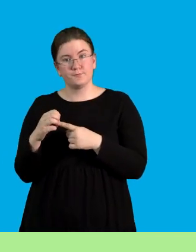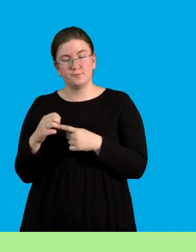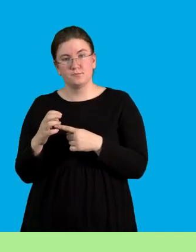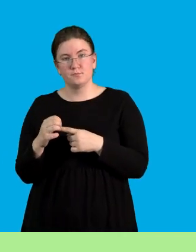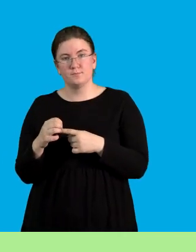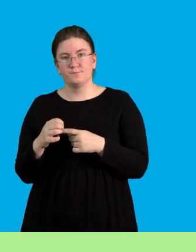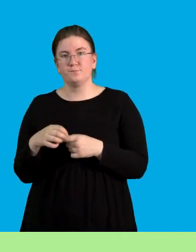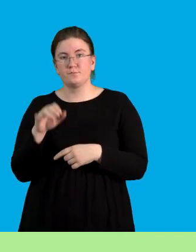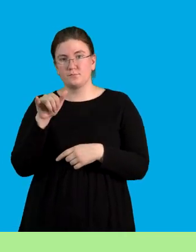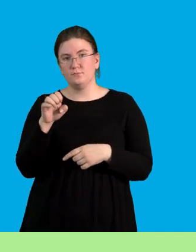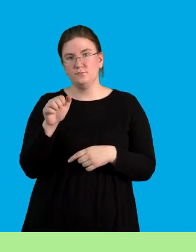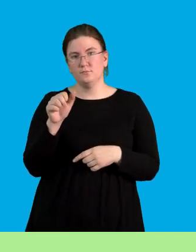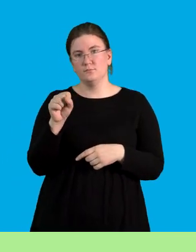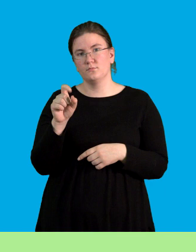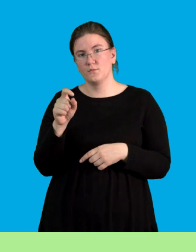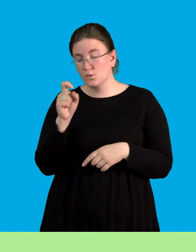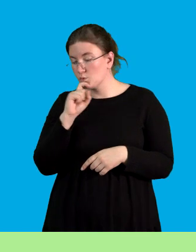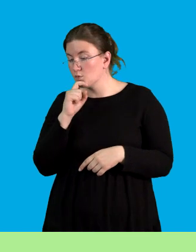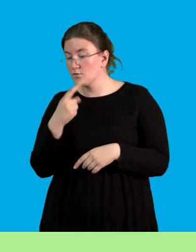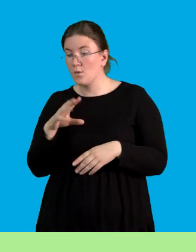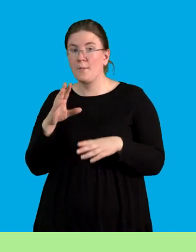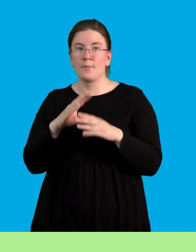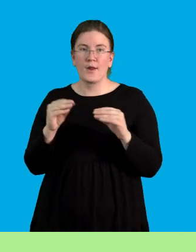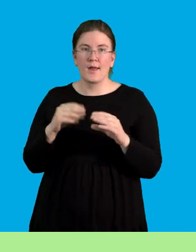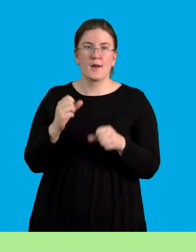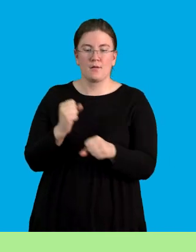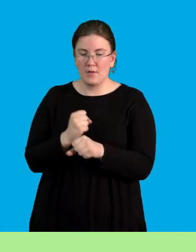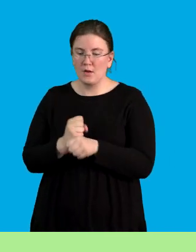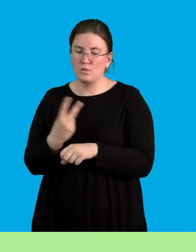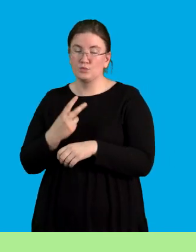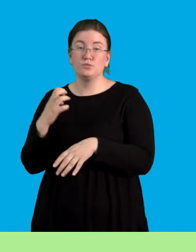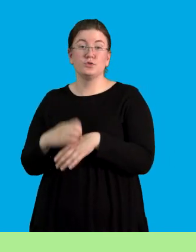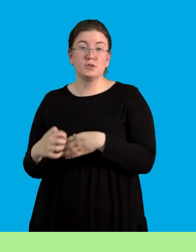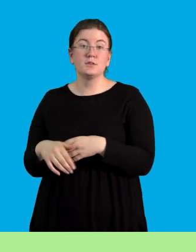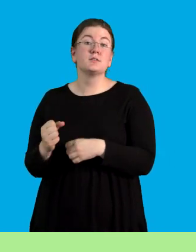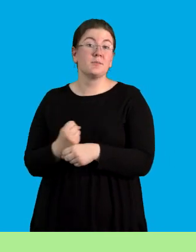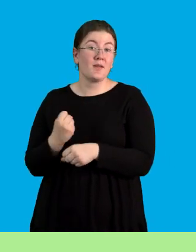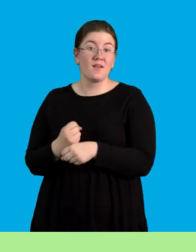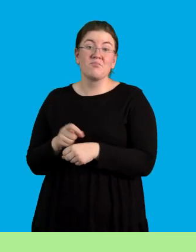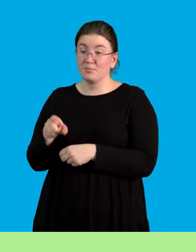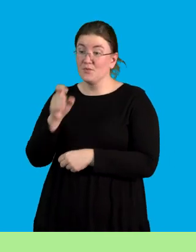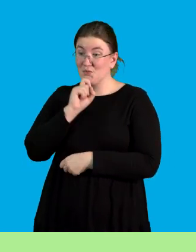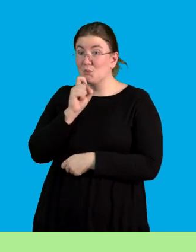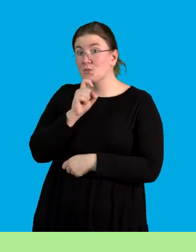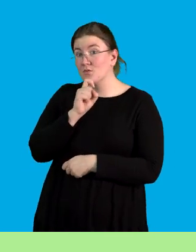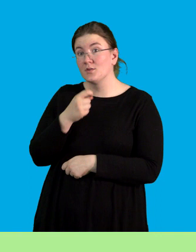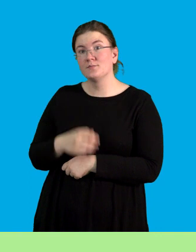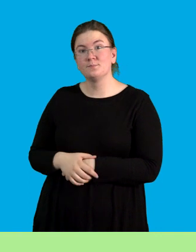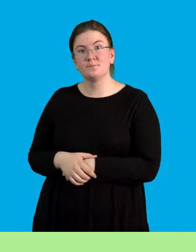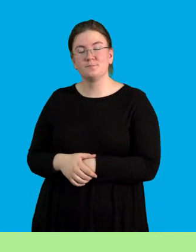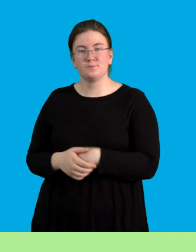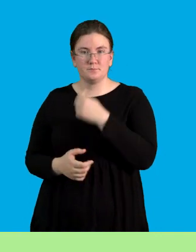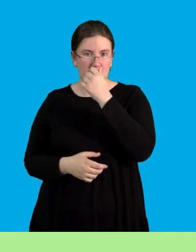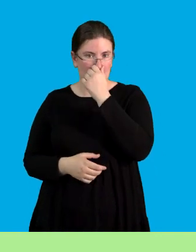mushrooms and the yeast that is used to make bread and cheese. That is the useful fungi that we